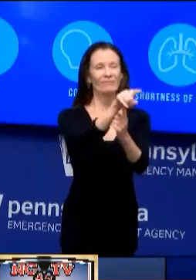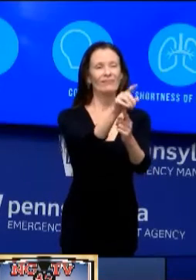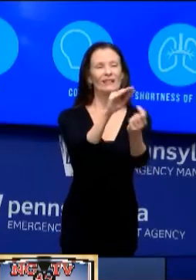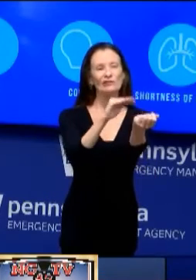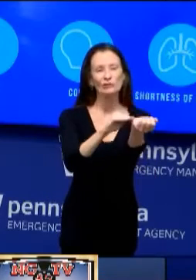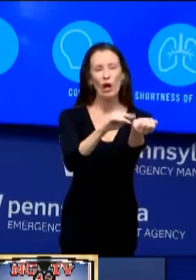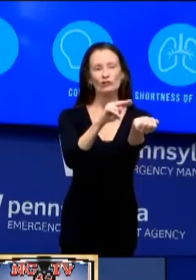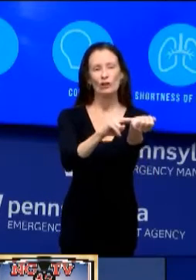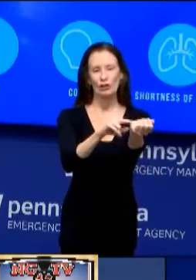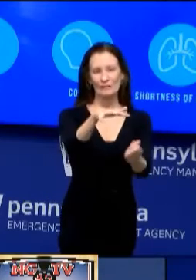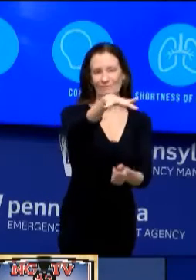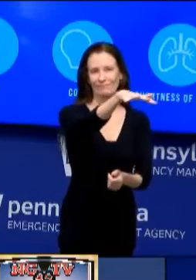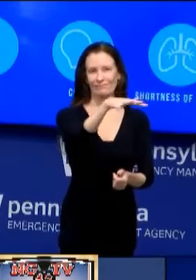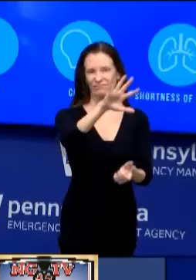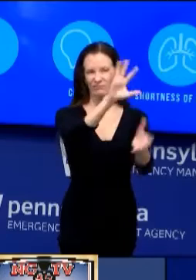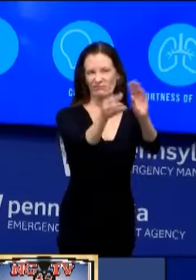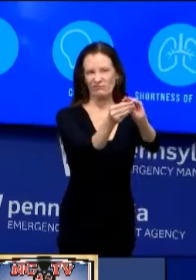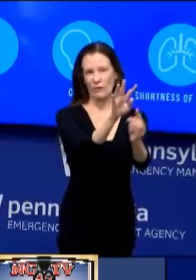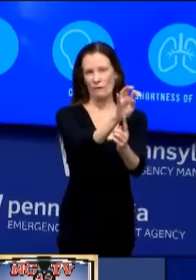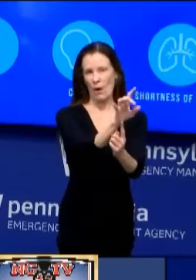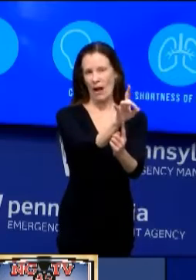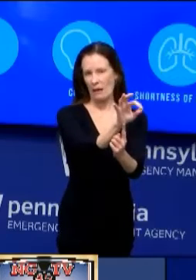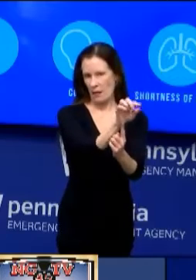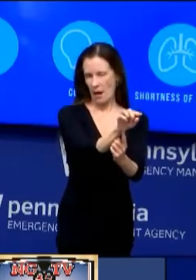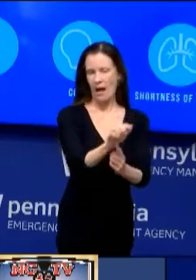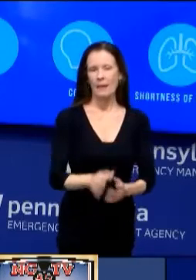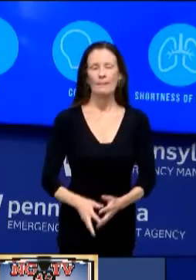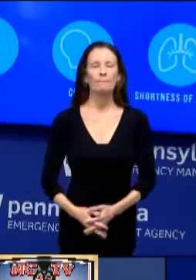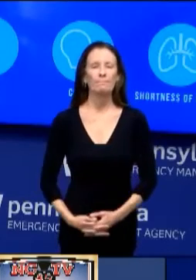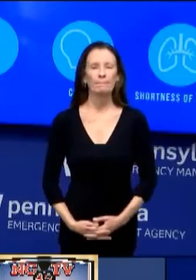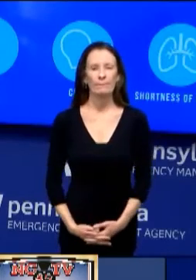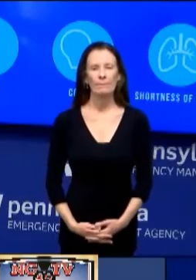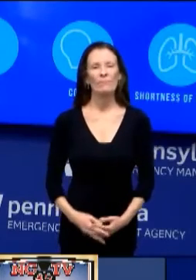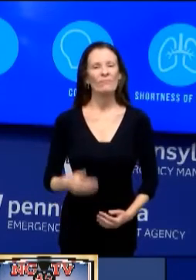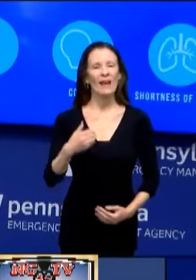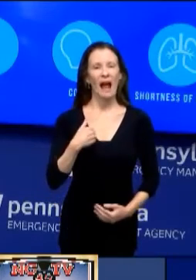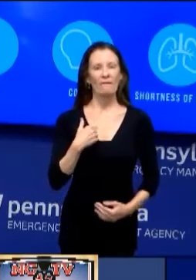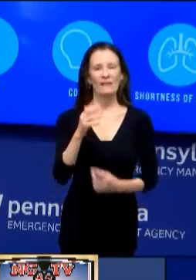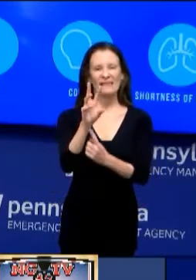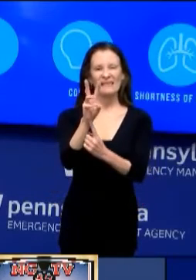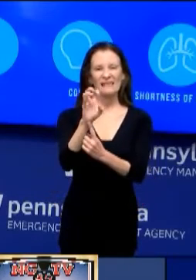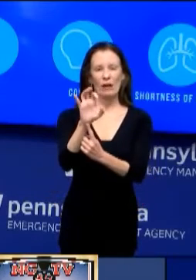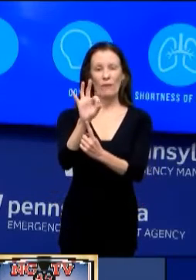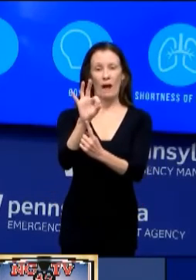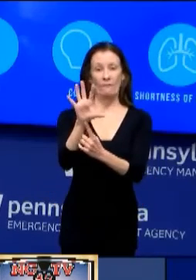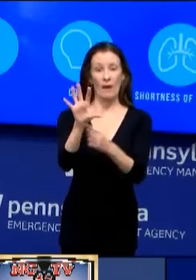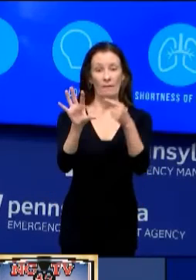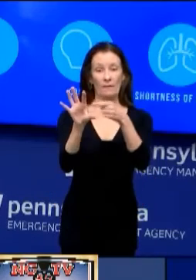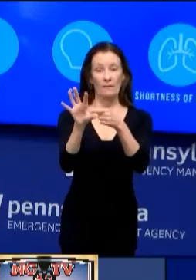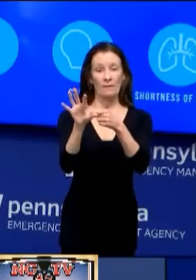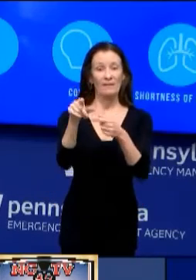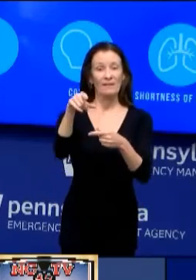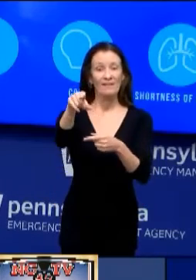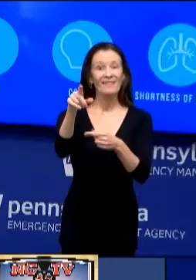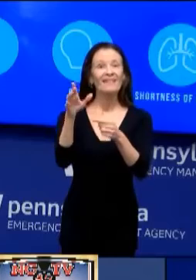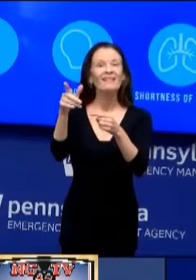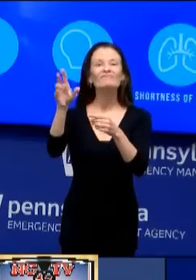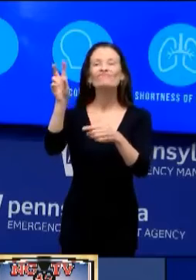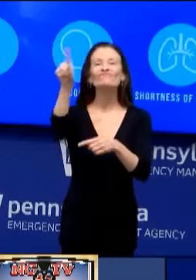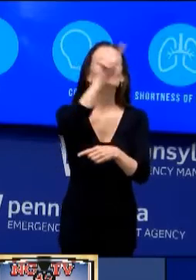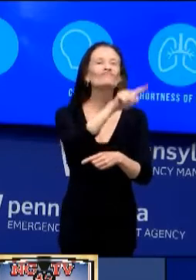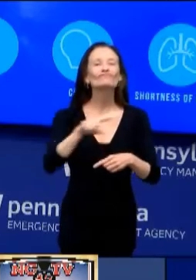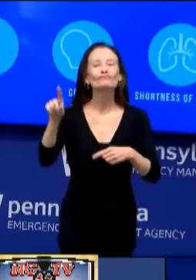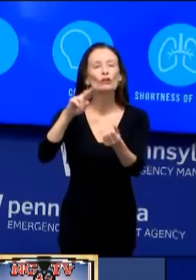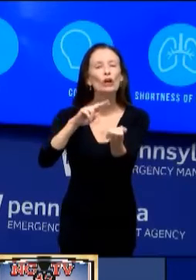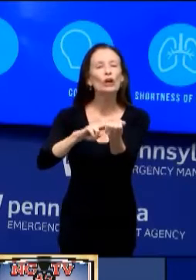And approximately 14% of our 695 licensed nursing facilities have at least